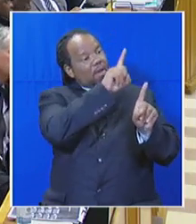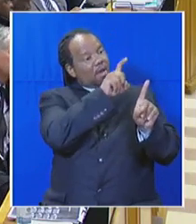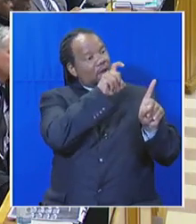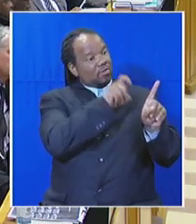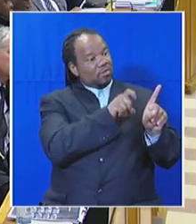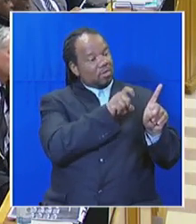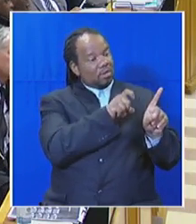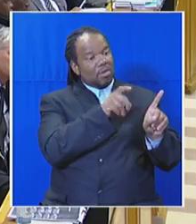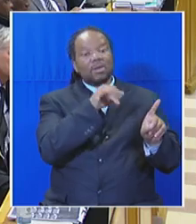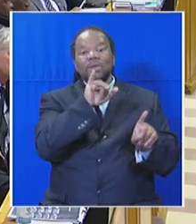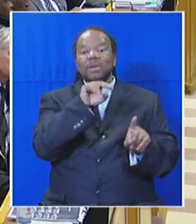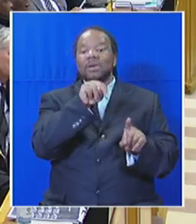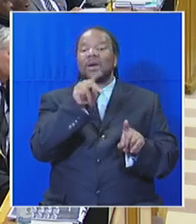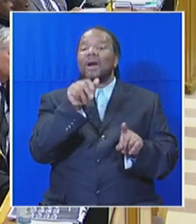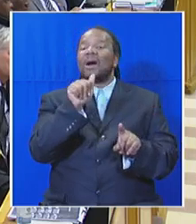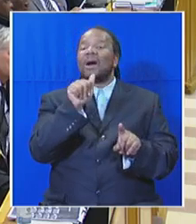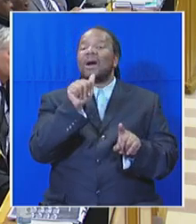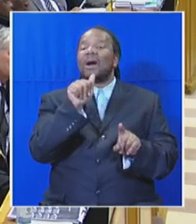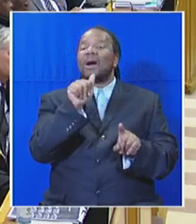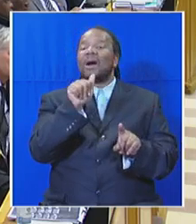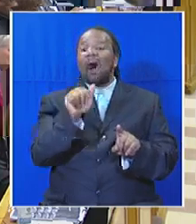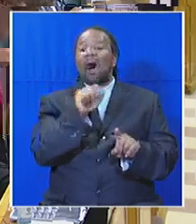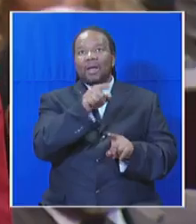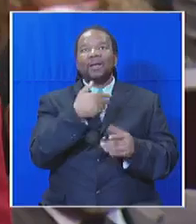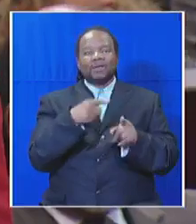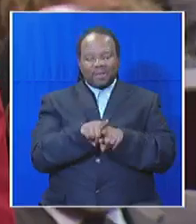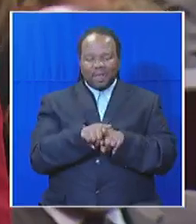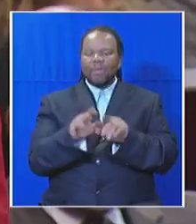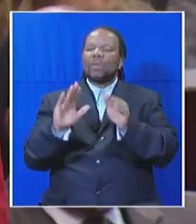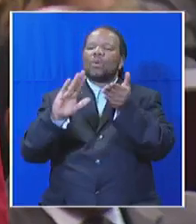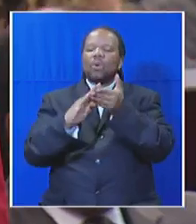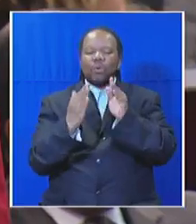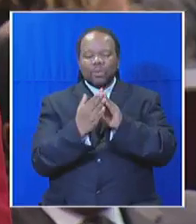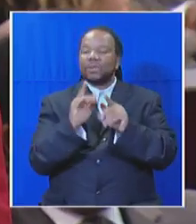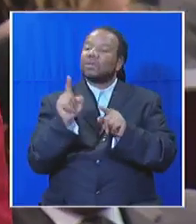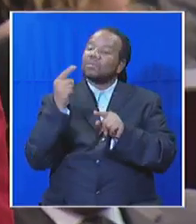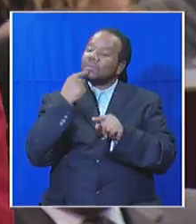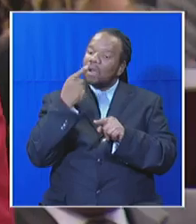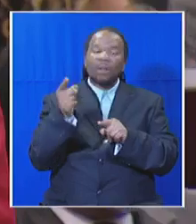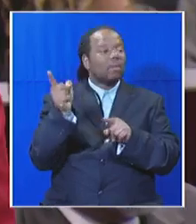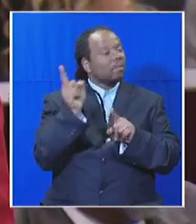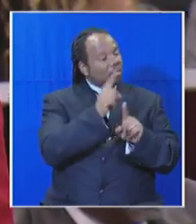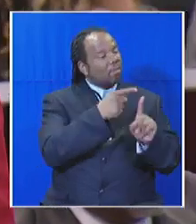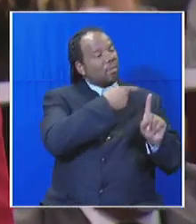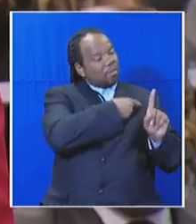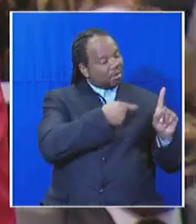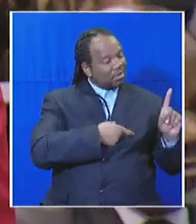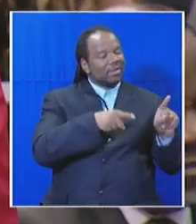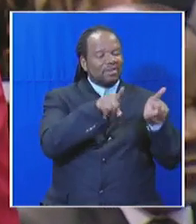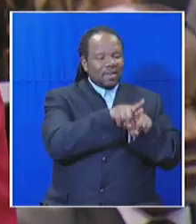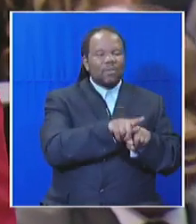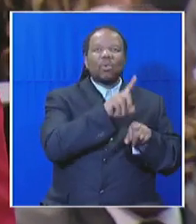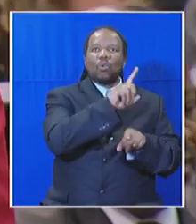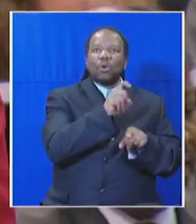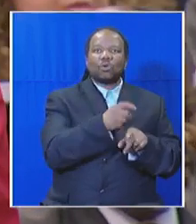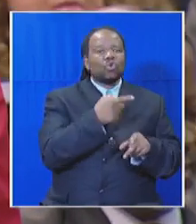We have been on the ground when there was constituency time. I've been saying, go and ask the president on the question of Nkandla. We can't have a